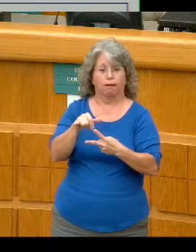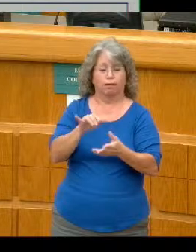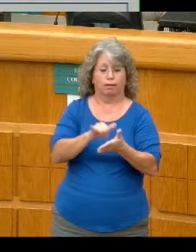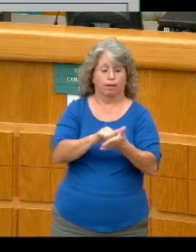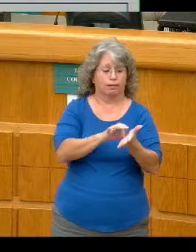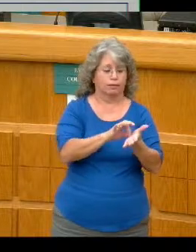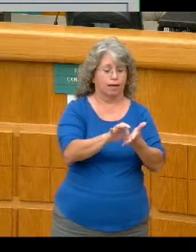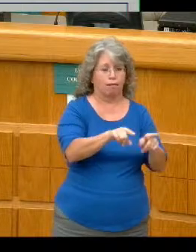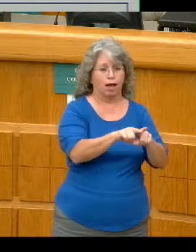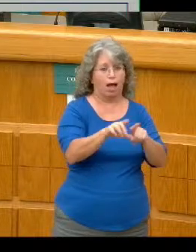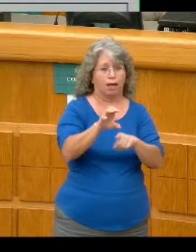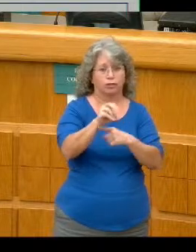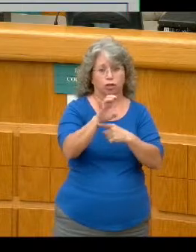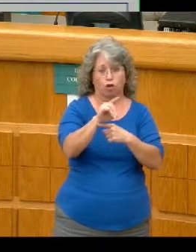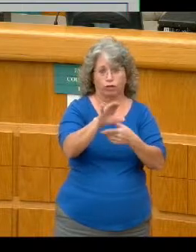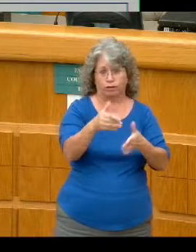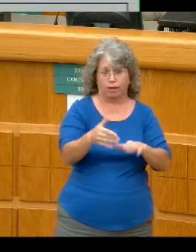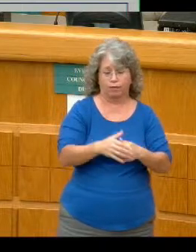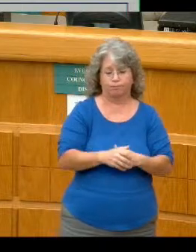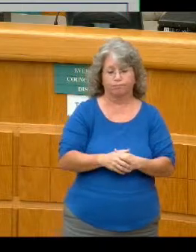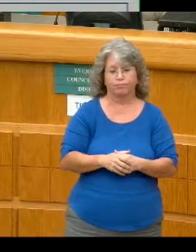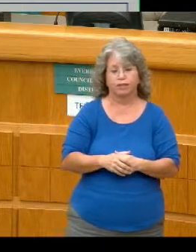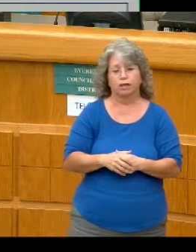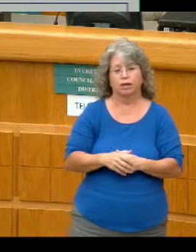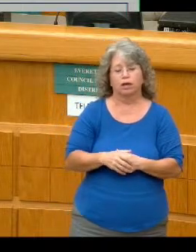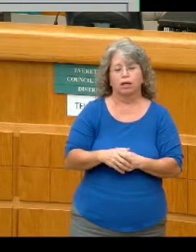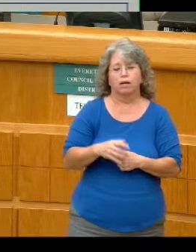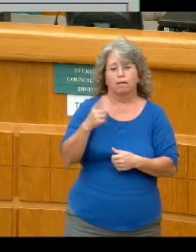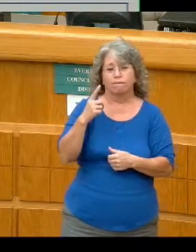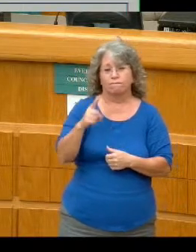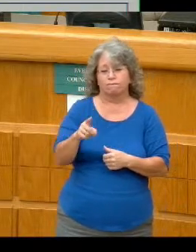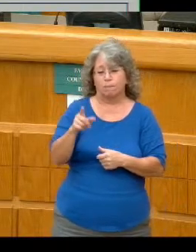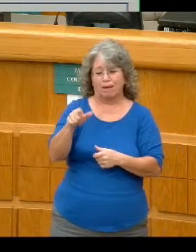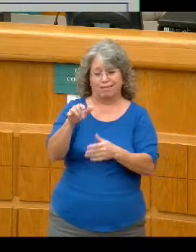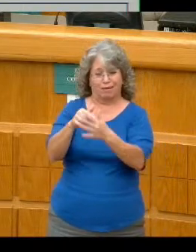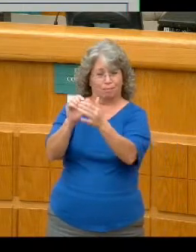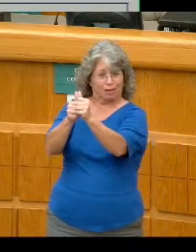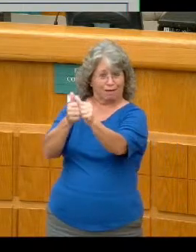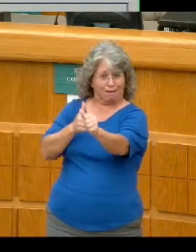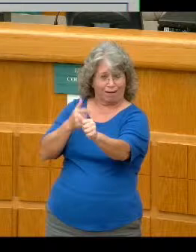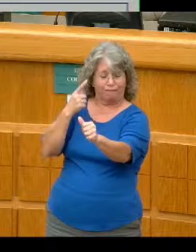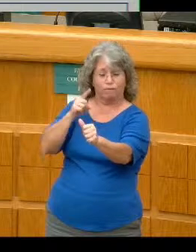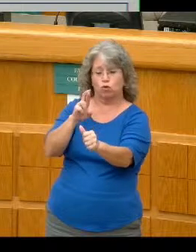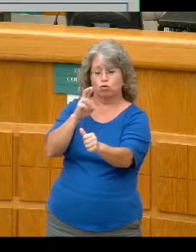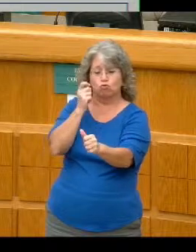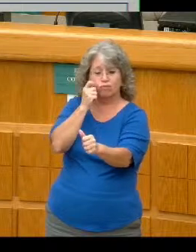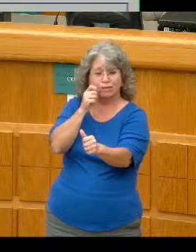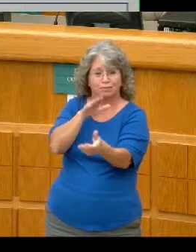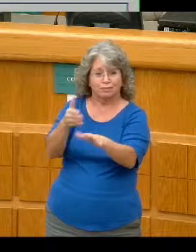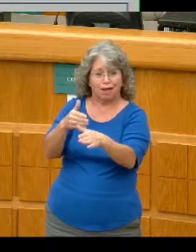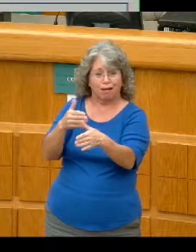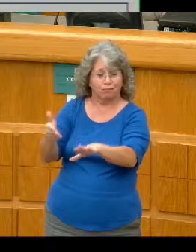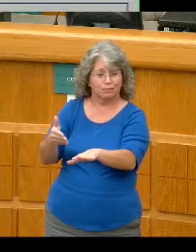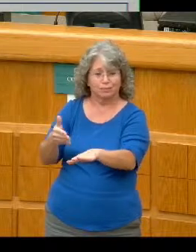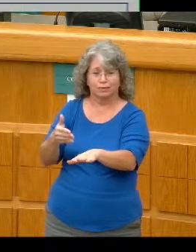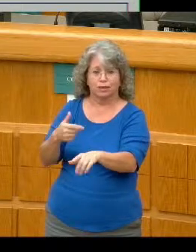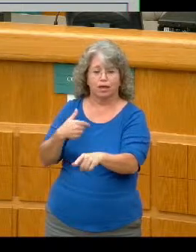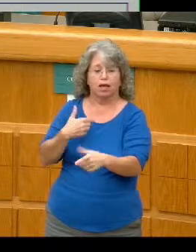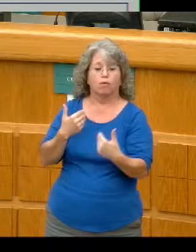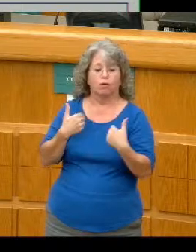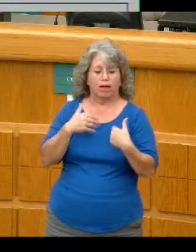is that for the most recent deaths, they're not counted yet. And that's why we see this really strong leveling off pattern. There's